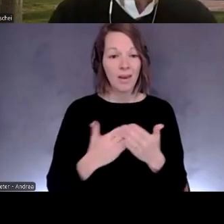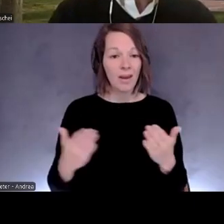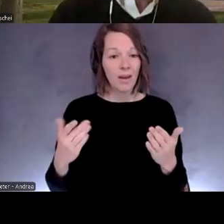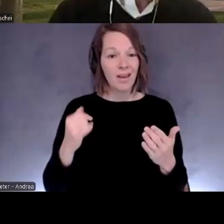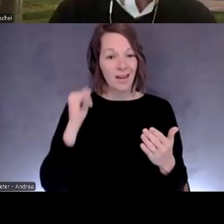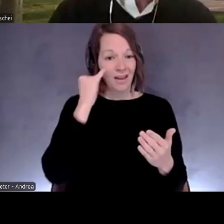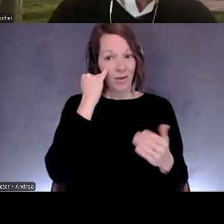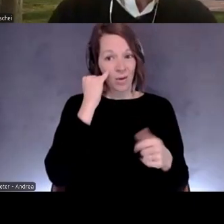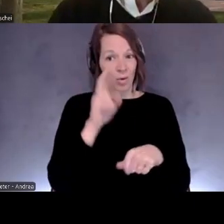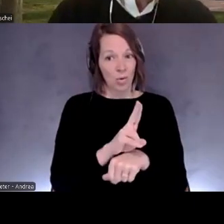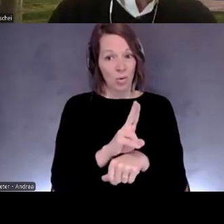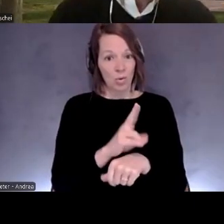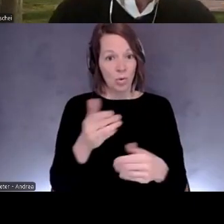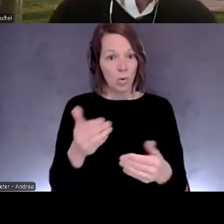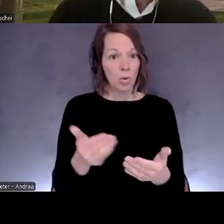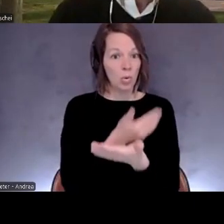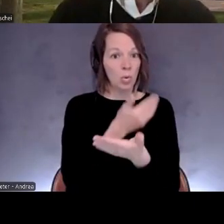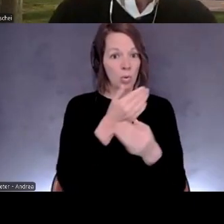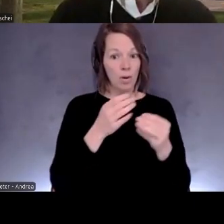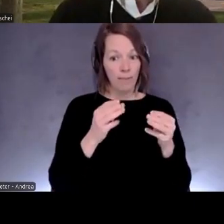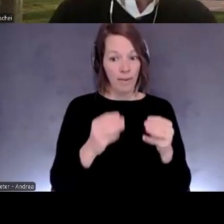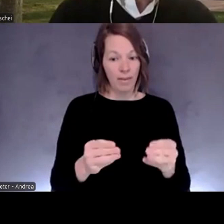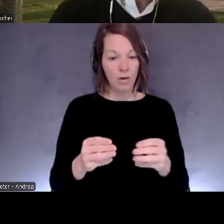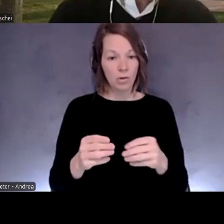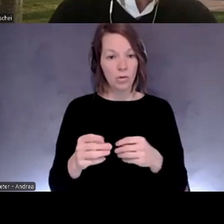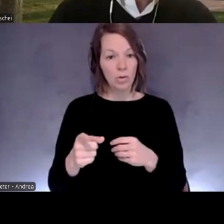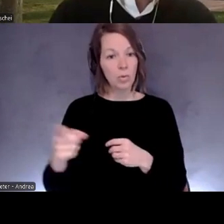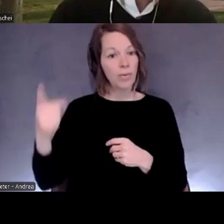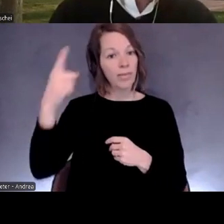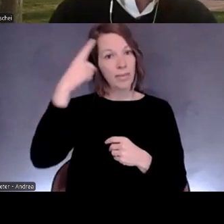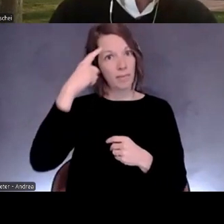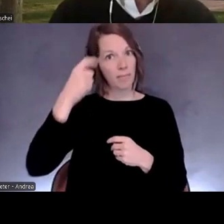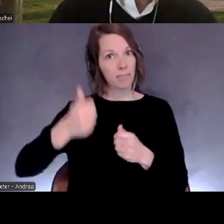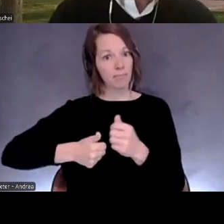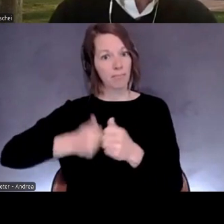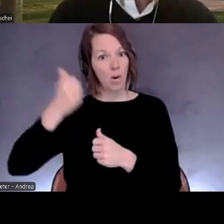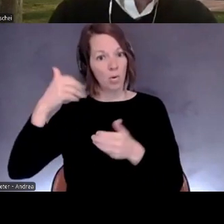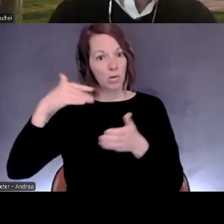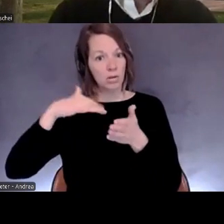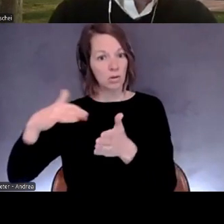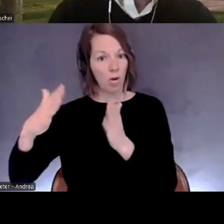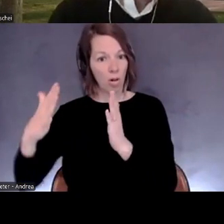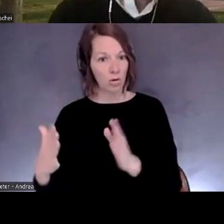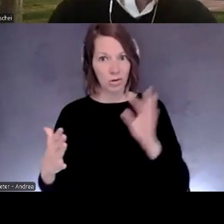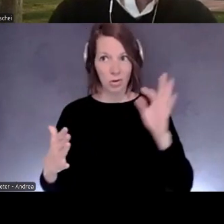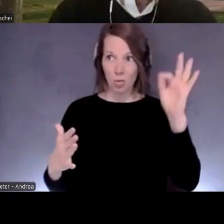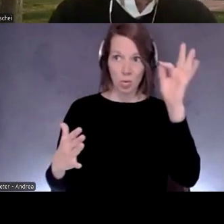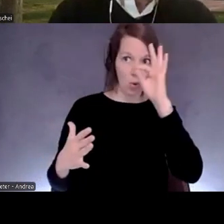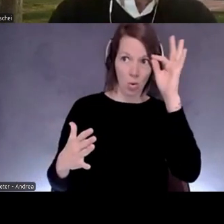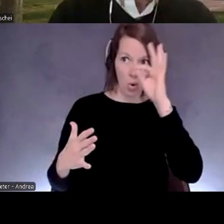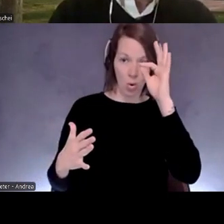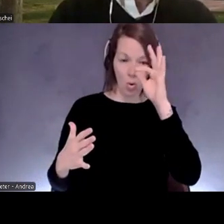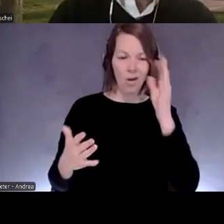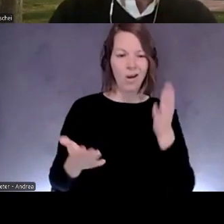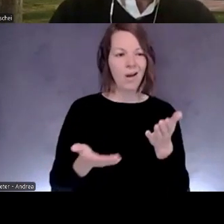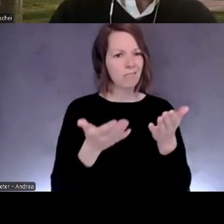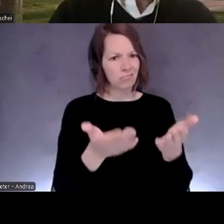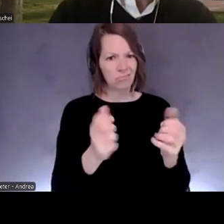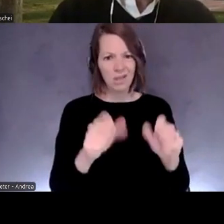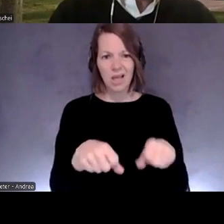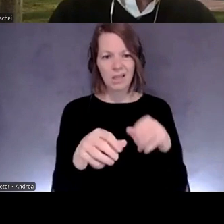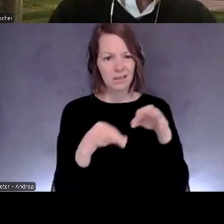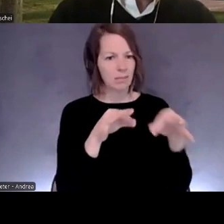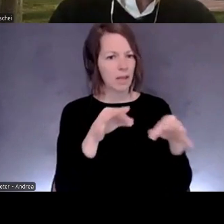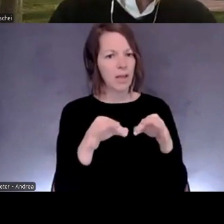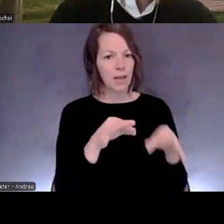new methodologies that you think that most scholars and reviewers don't know, it's very important to explain